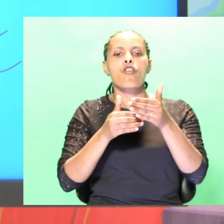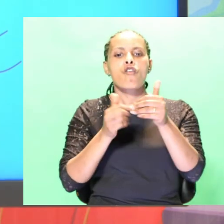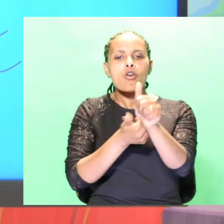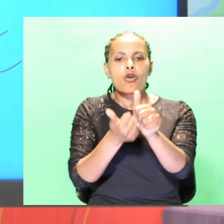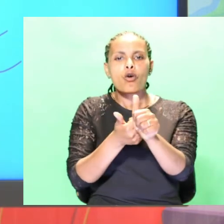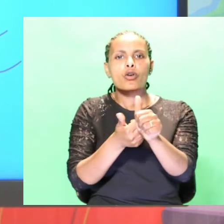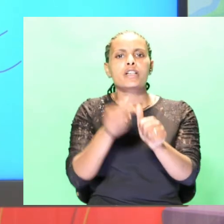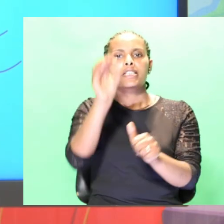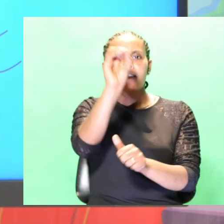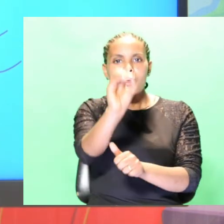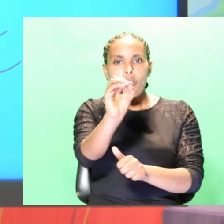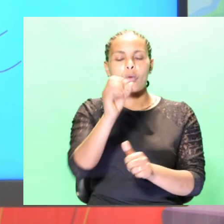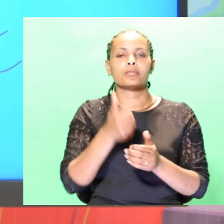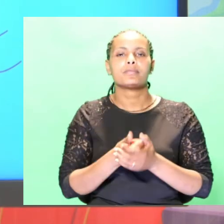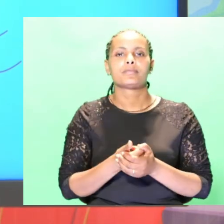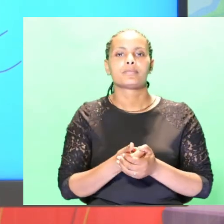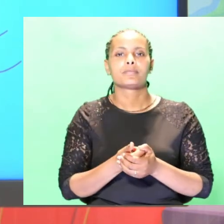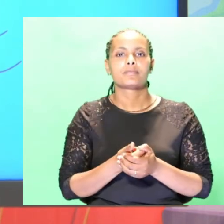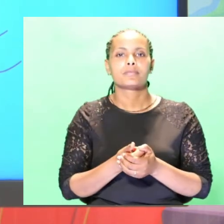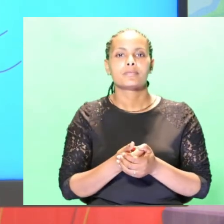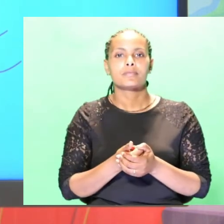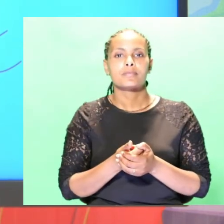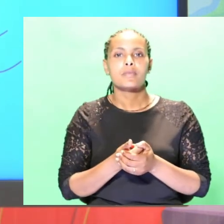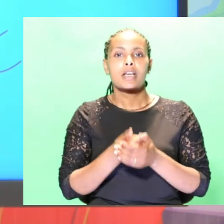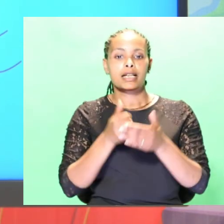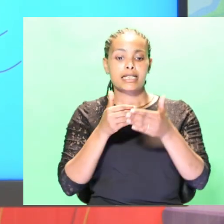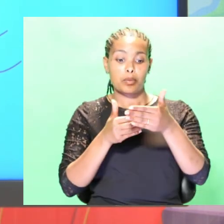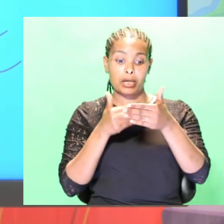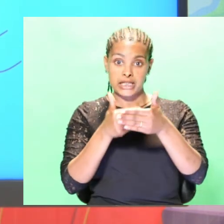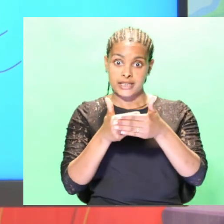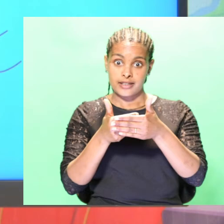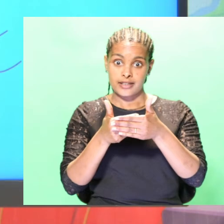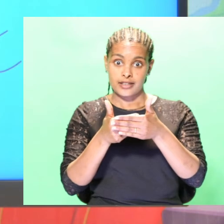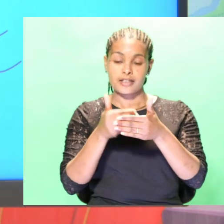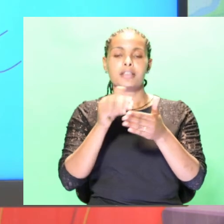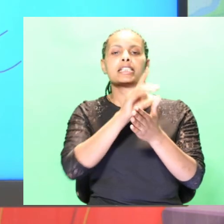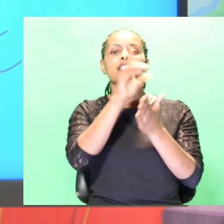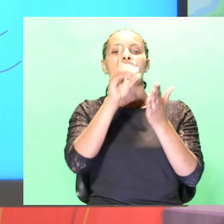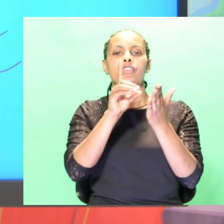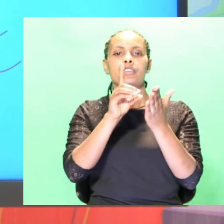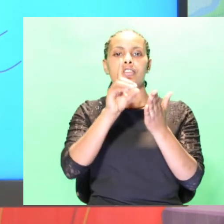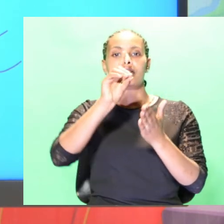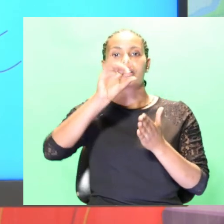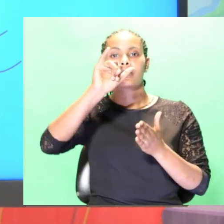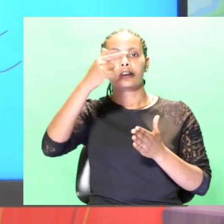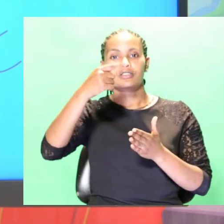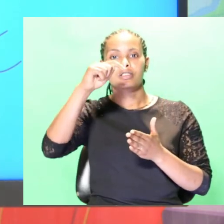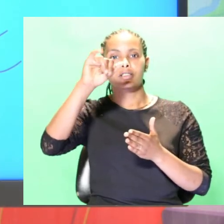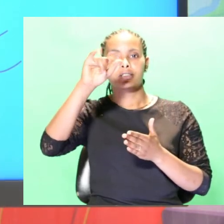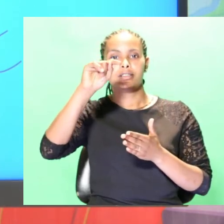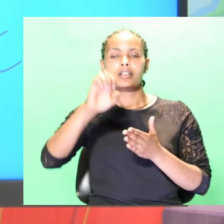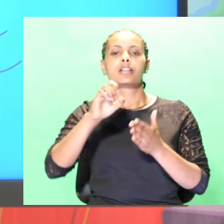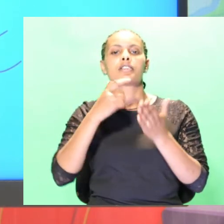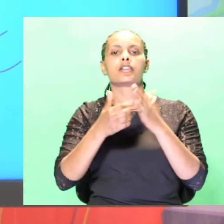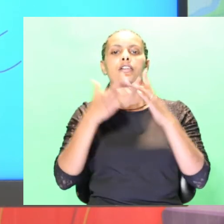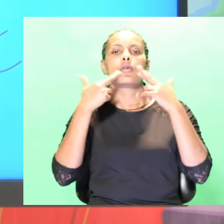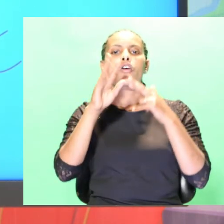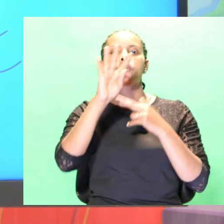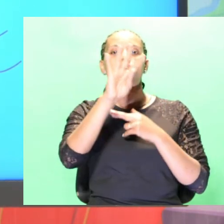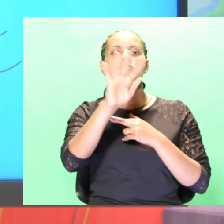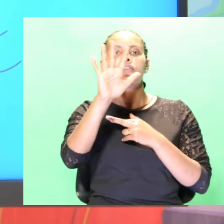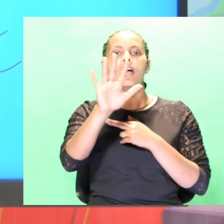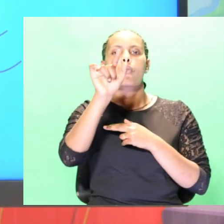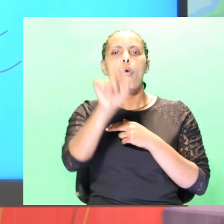by zeros. The preceding digit retained, and this is reported as